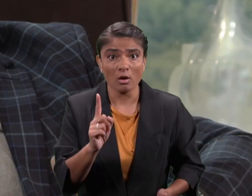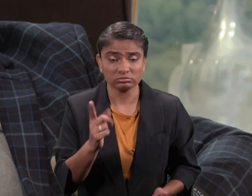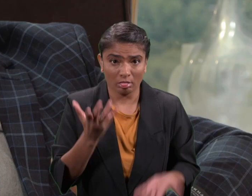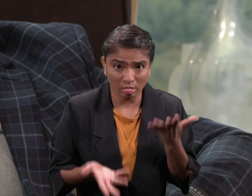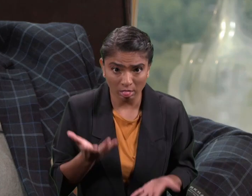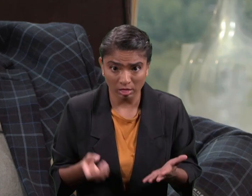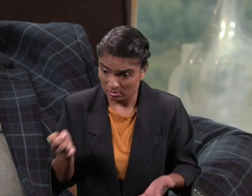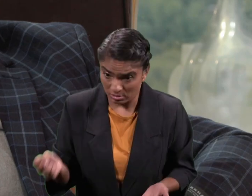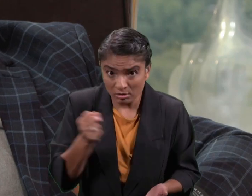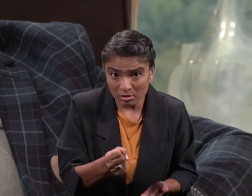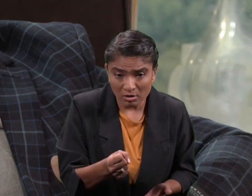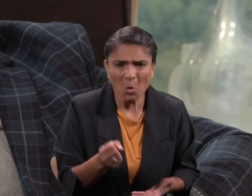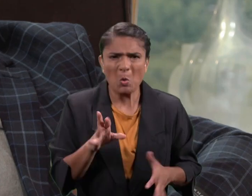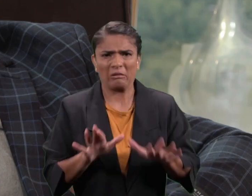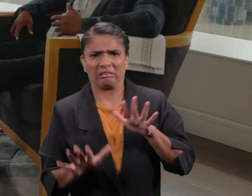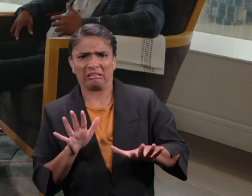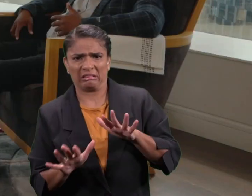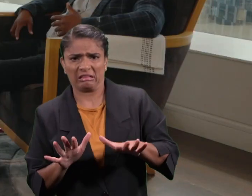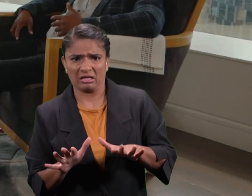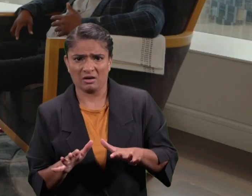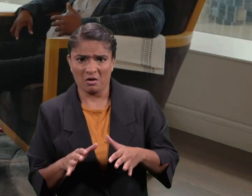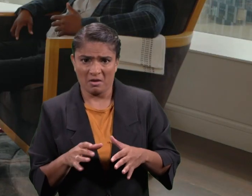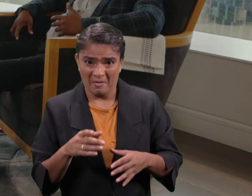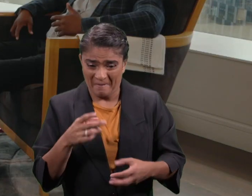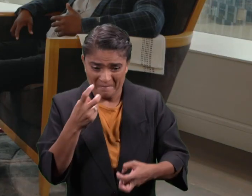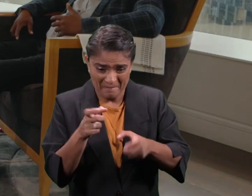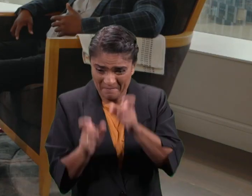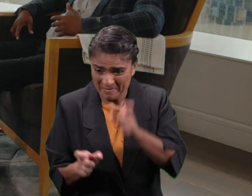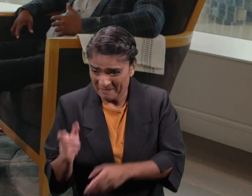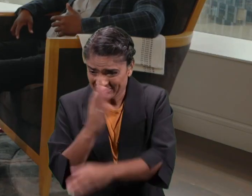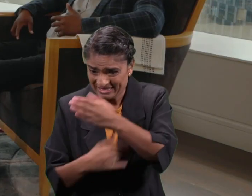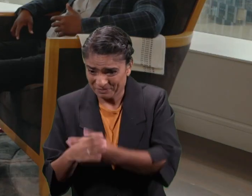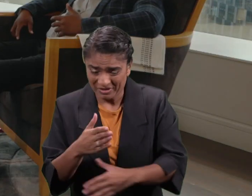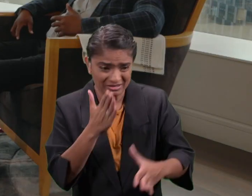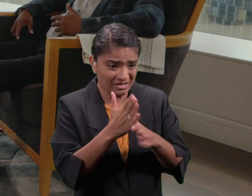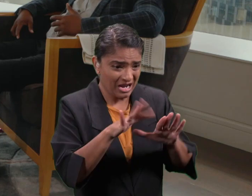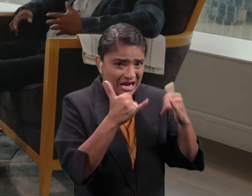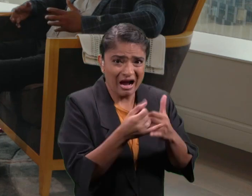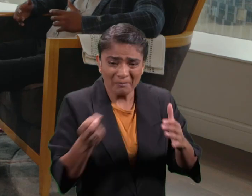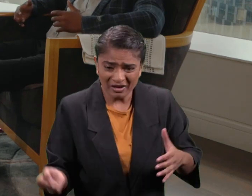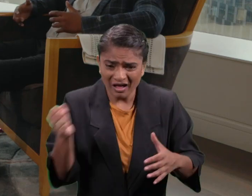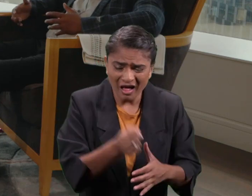Should we employ them? Are we bringing trouble if we